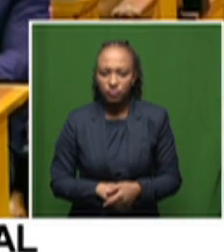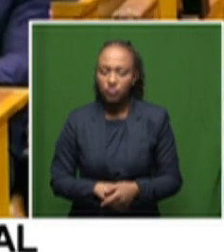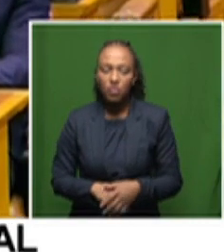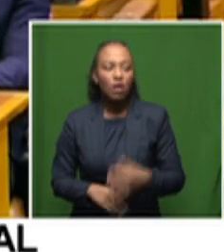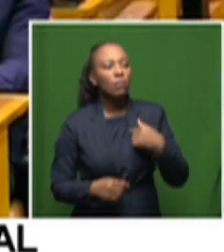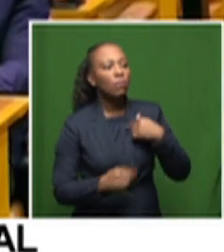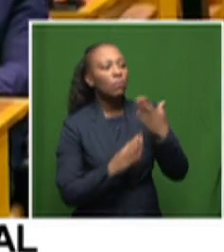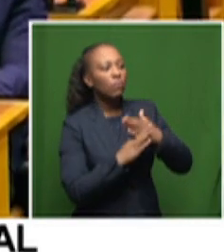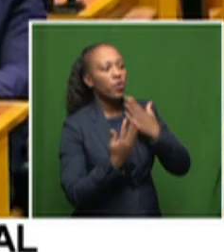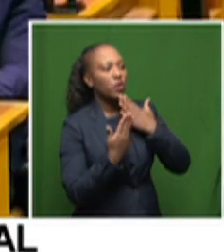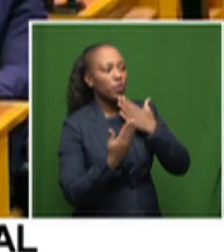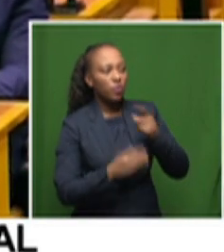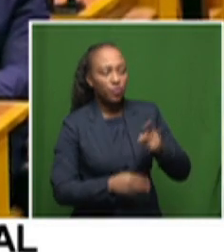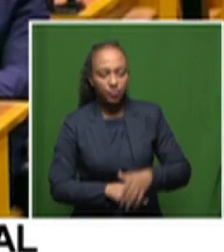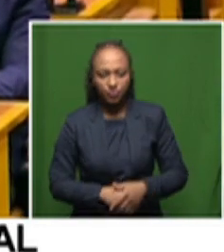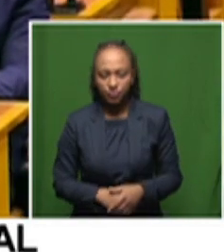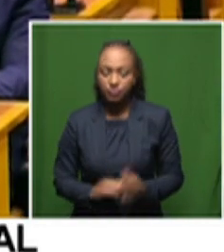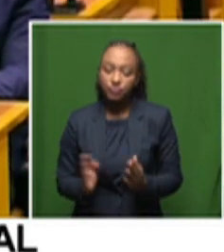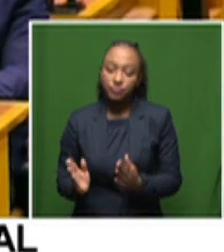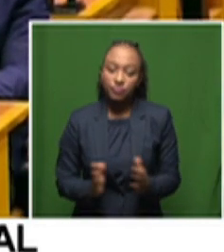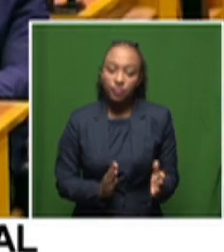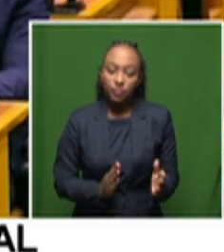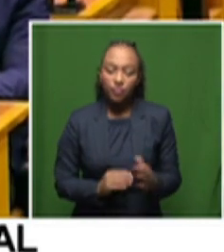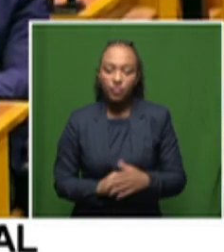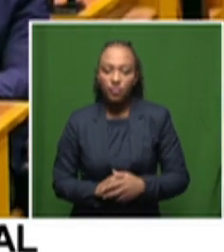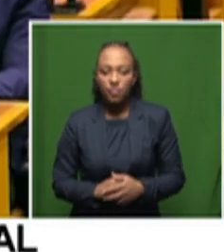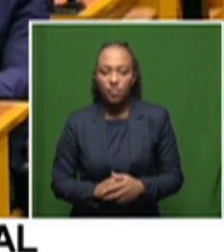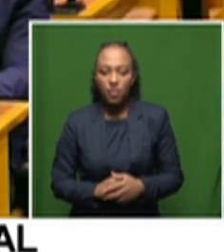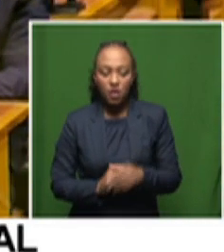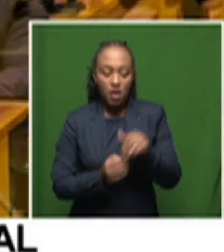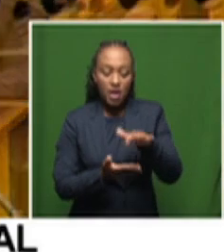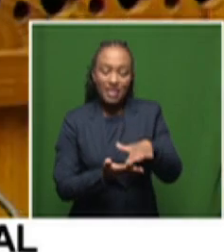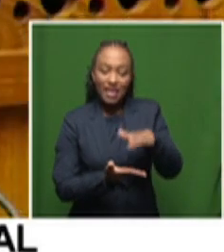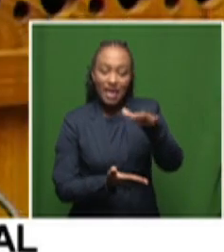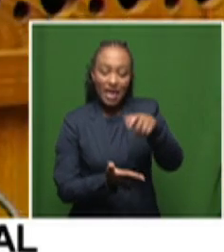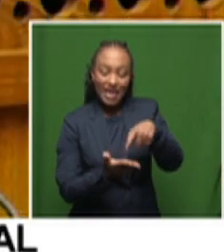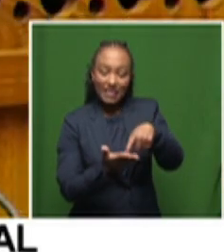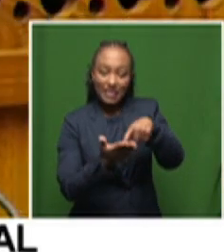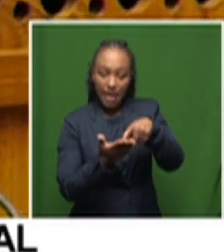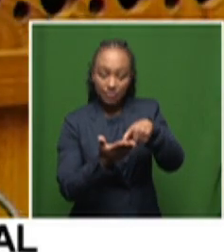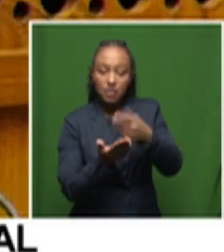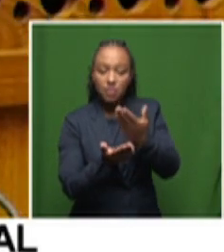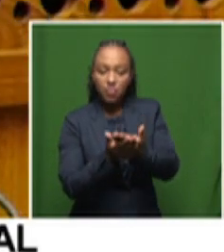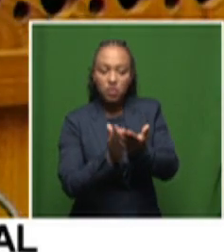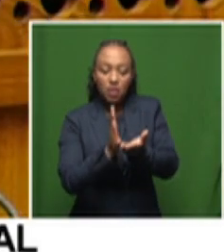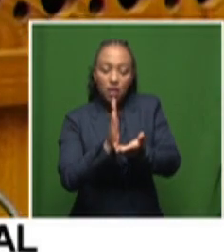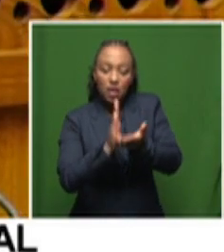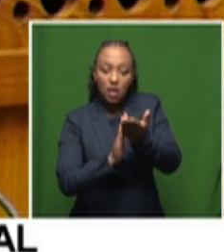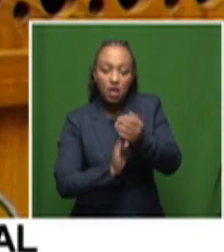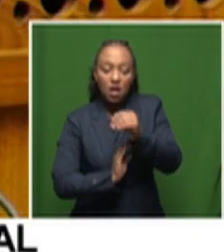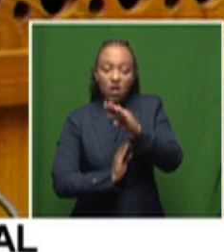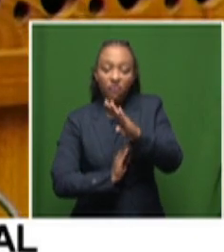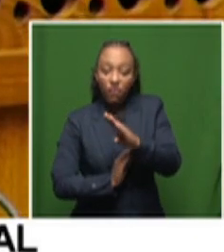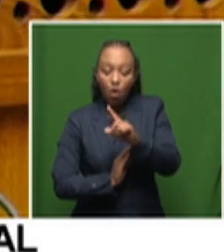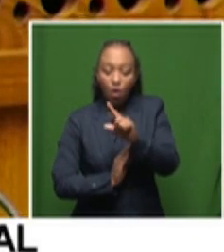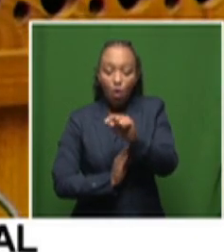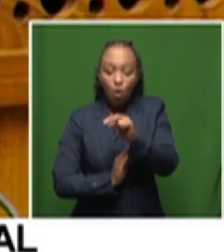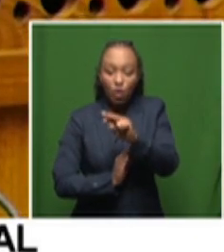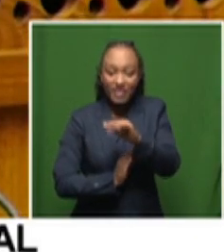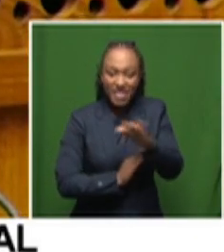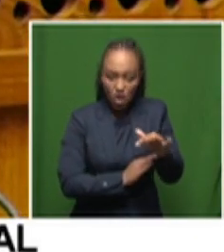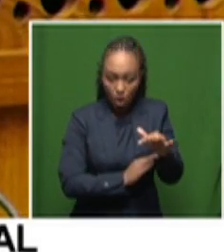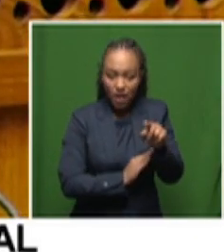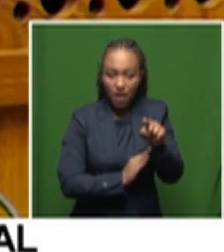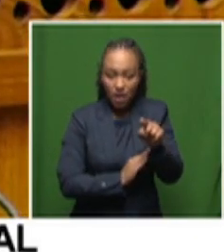Thank you. The stock of gross debt will rise from roughly 4 trillion this year